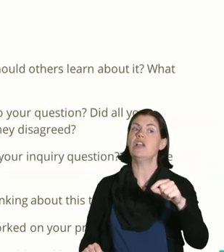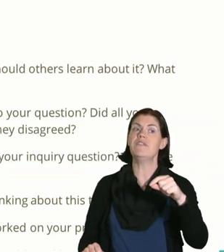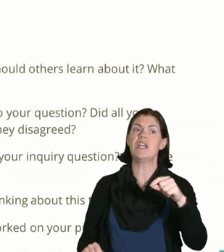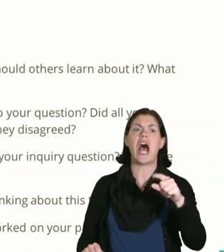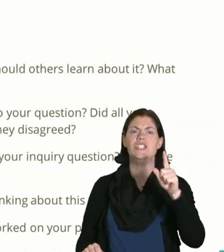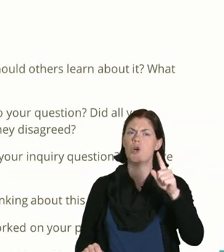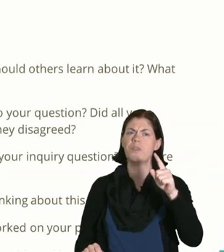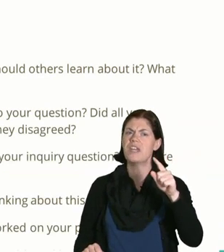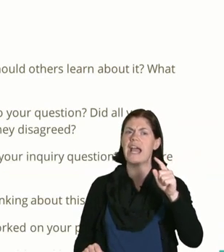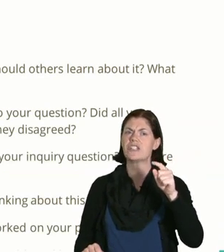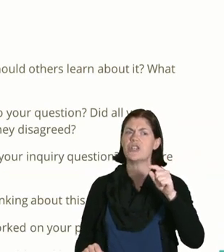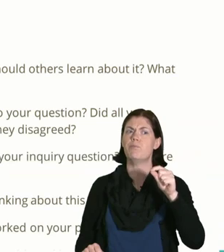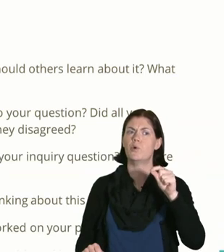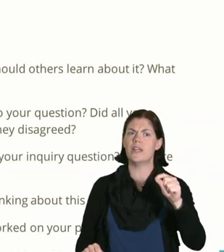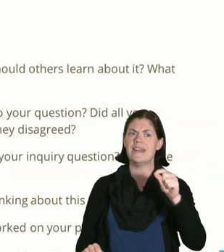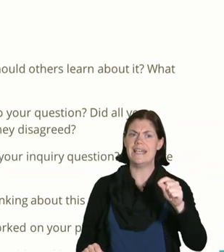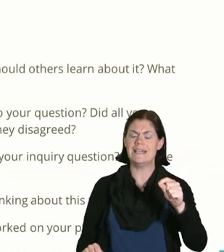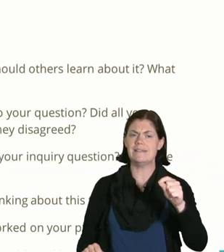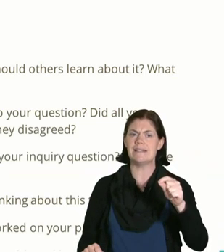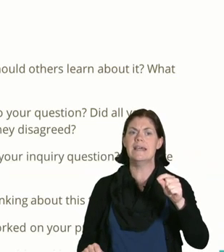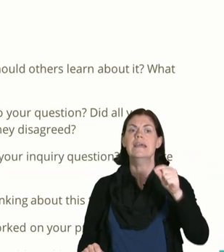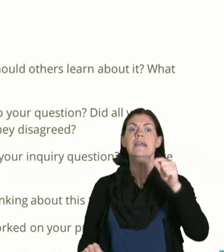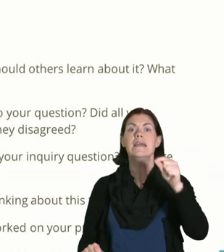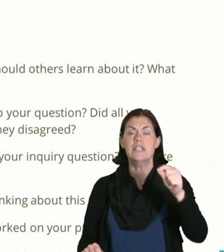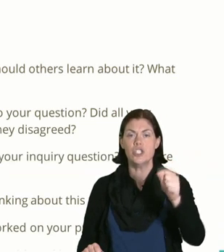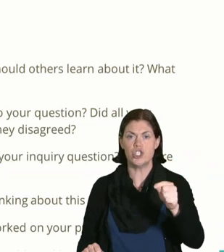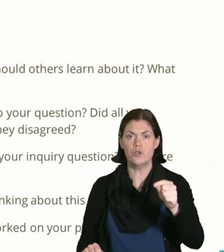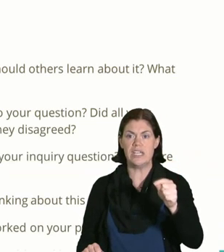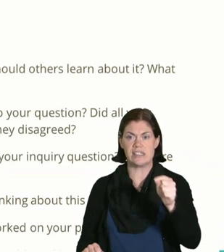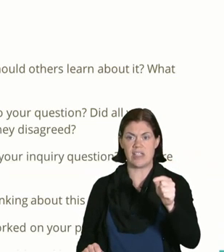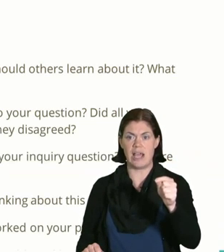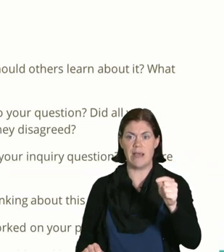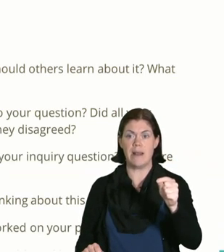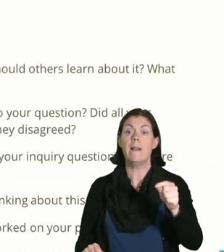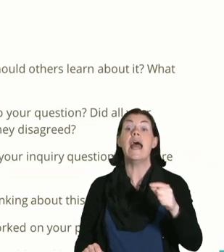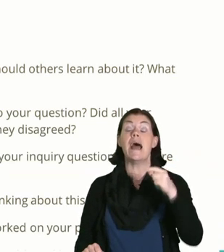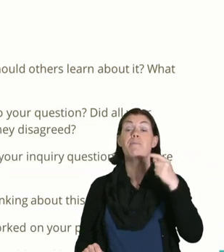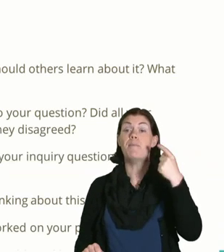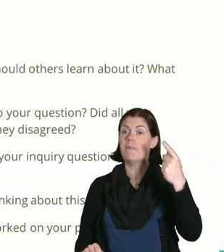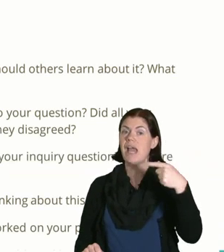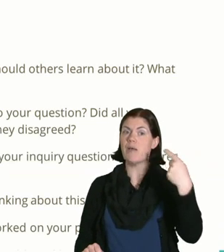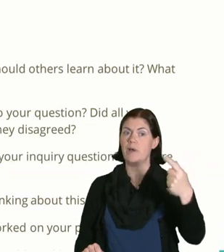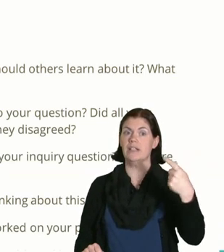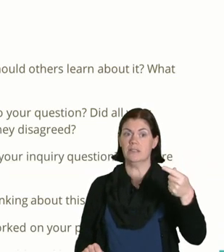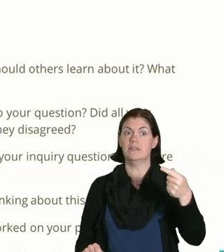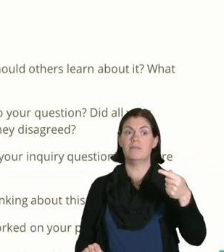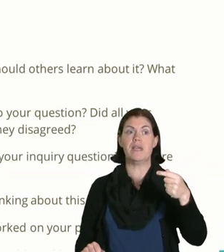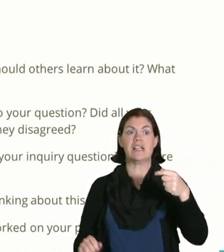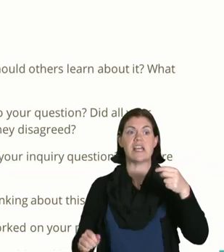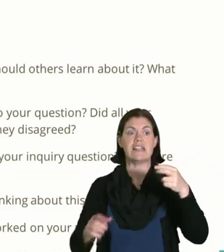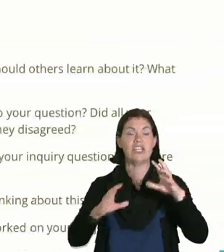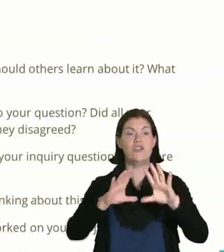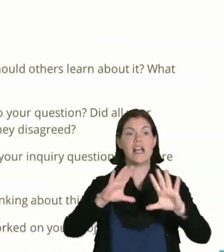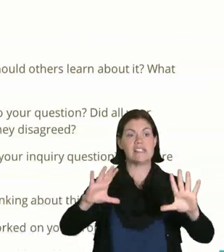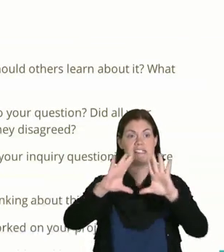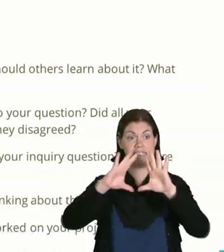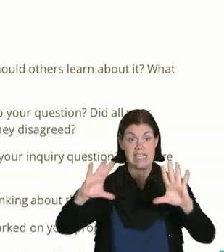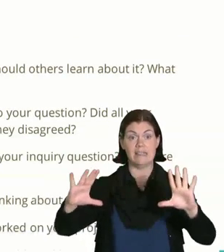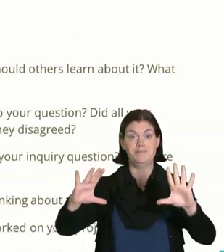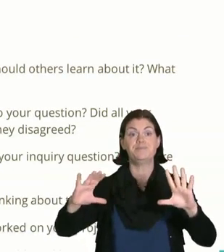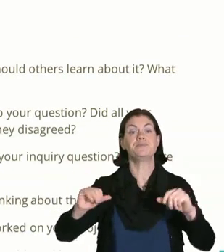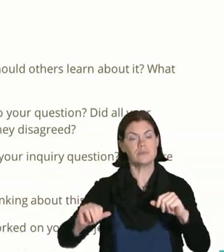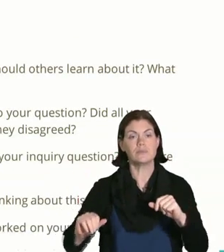maybe I don't think I actually put these into the assignment, but maybe I will, because I think you guys